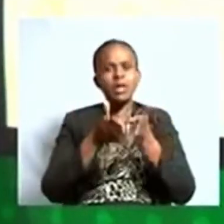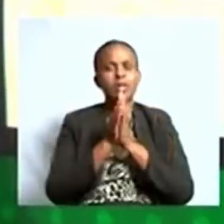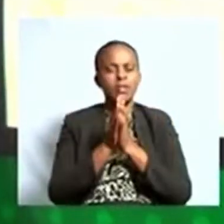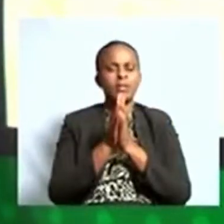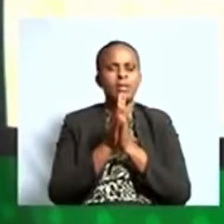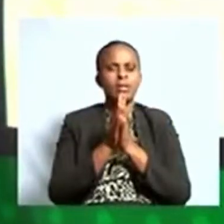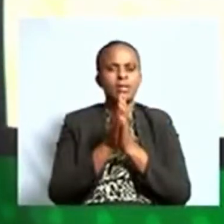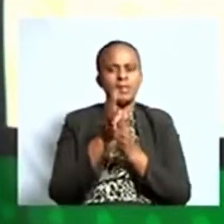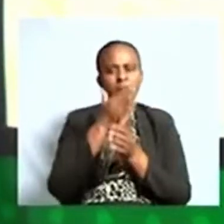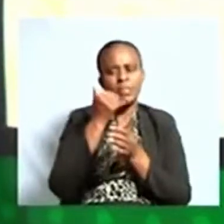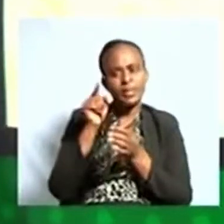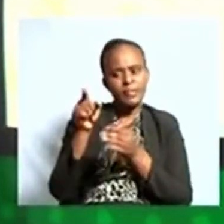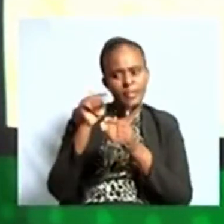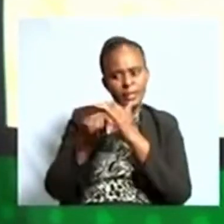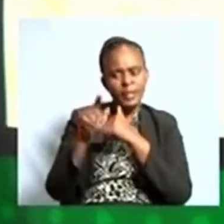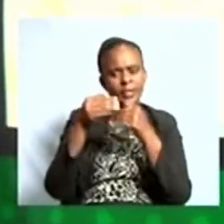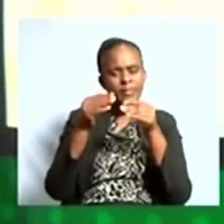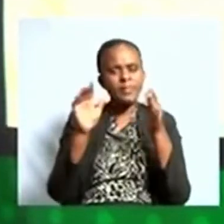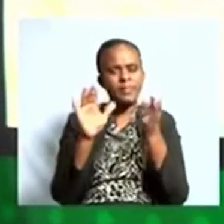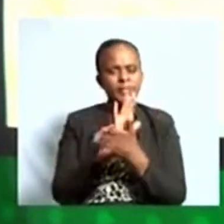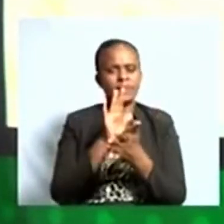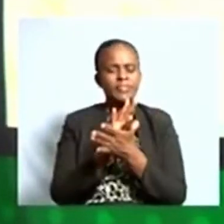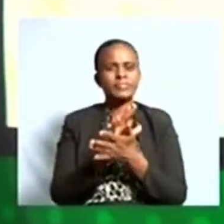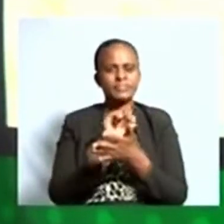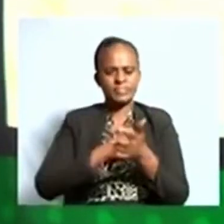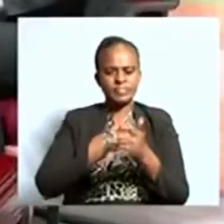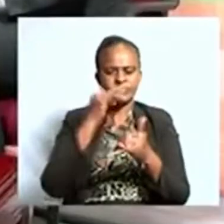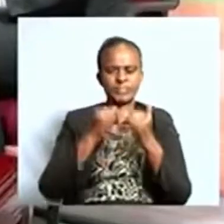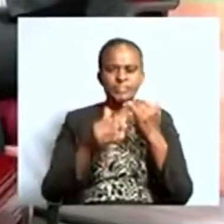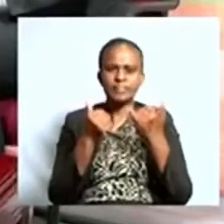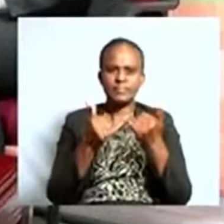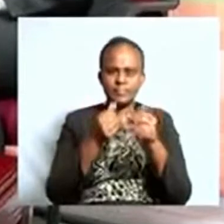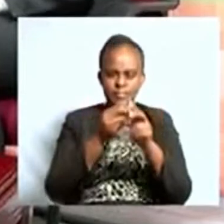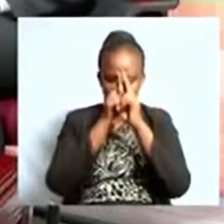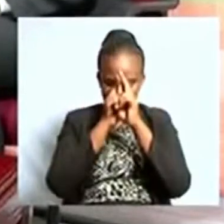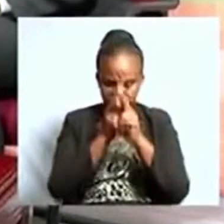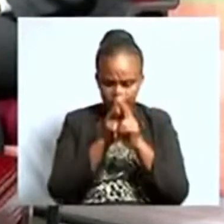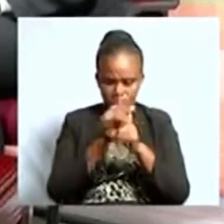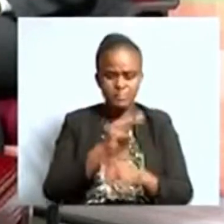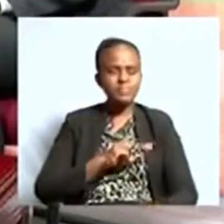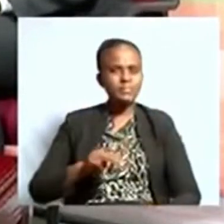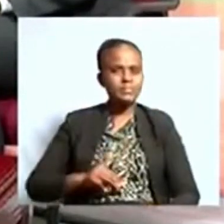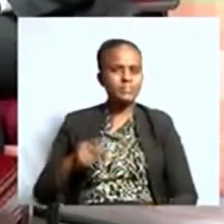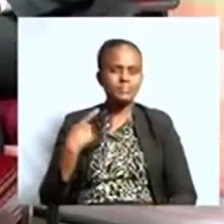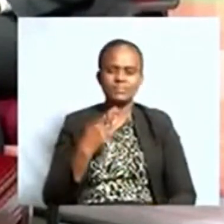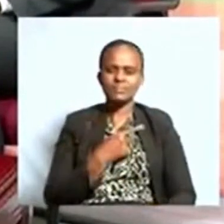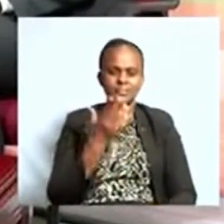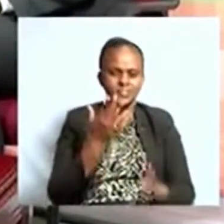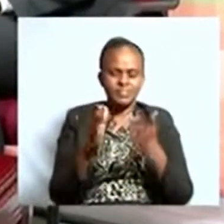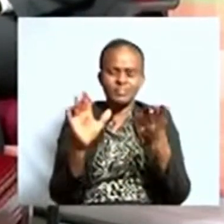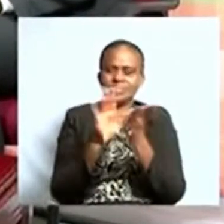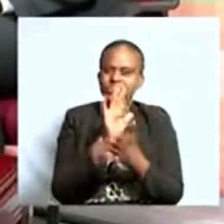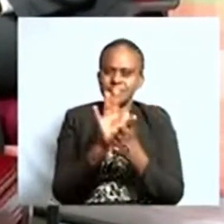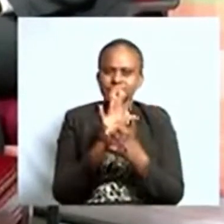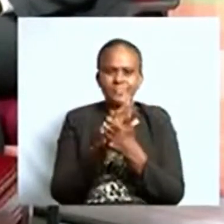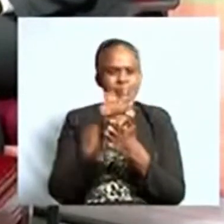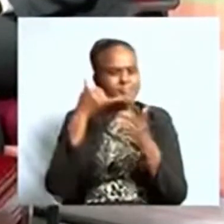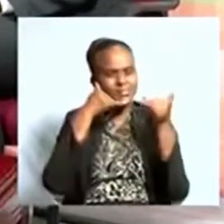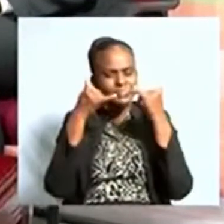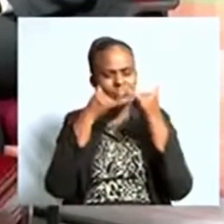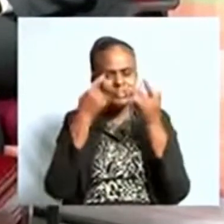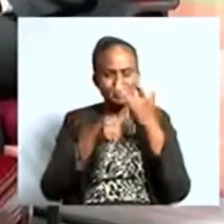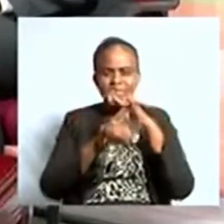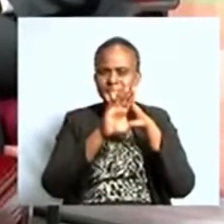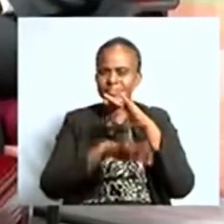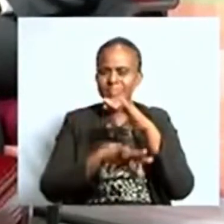let's go into the market. A quick, as we wind up, Honorable Member, maybe just quick reaction to the calls that you, maybe under